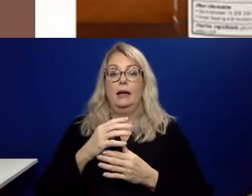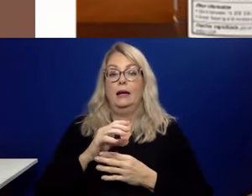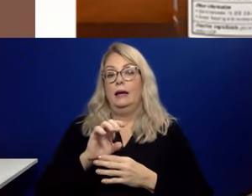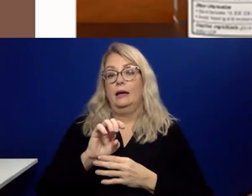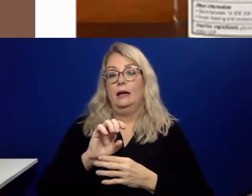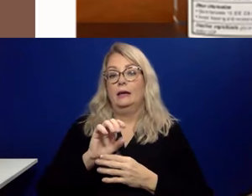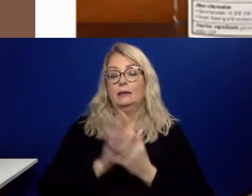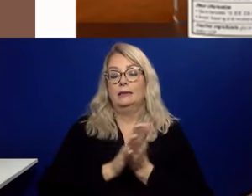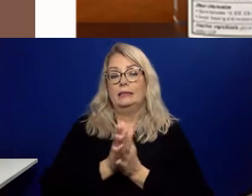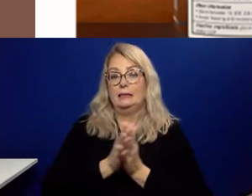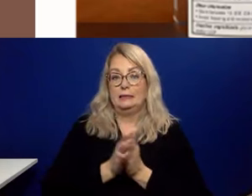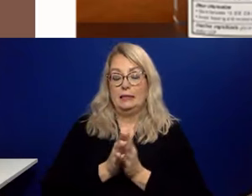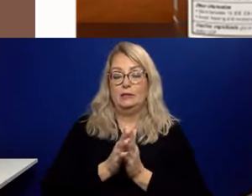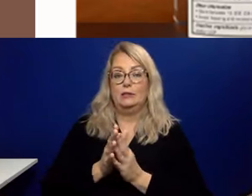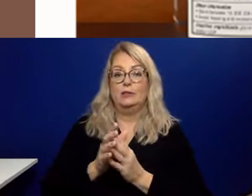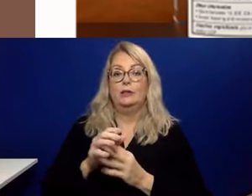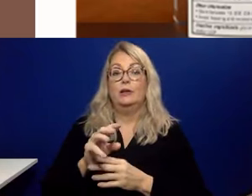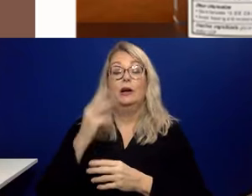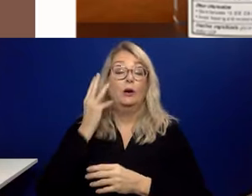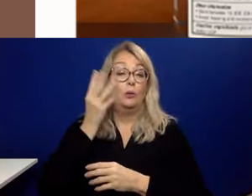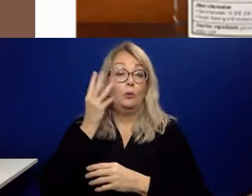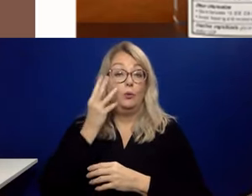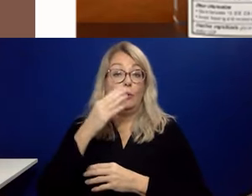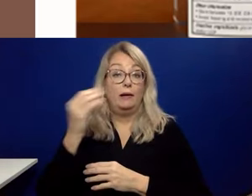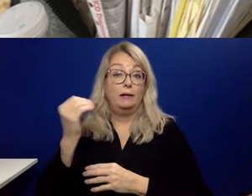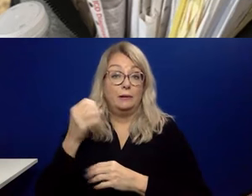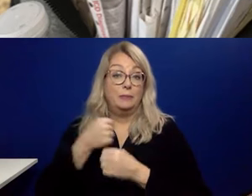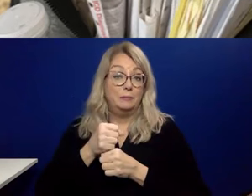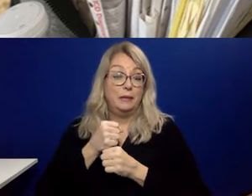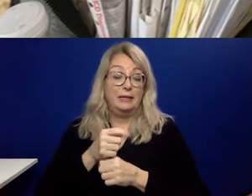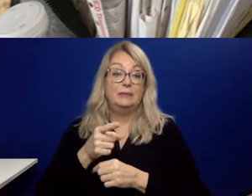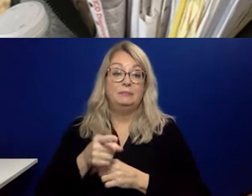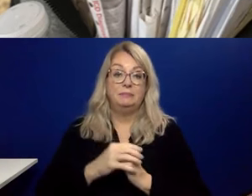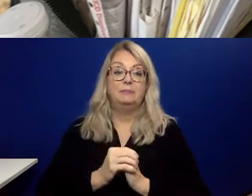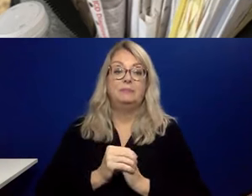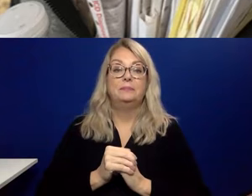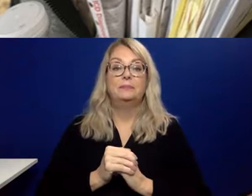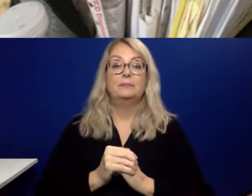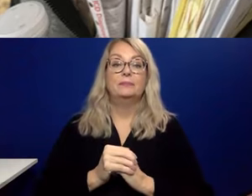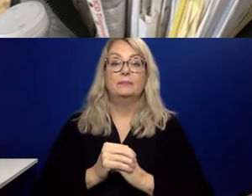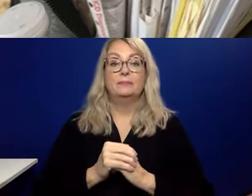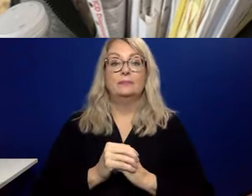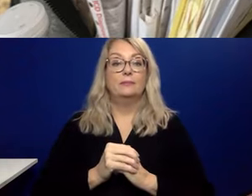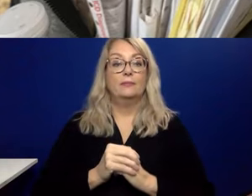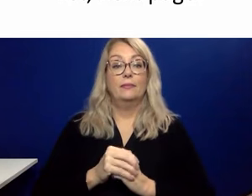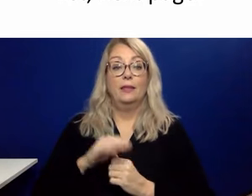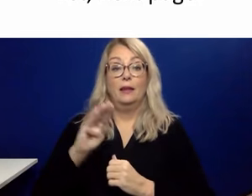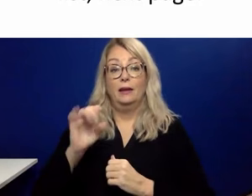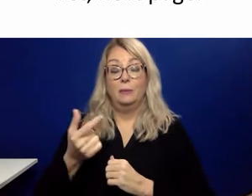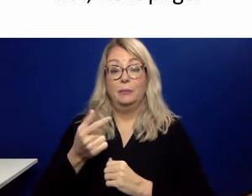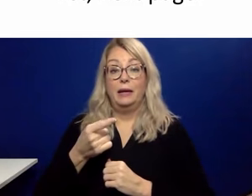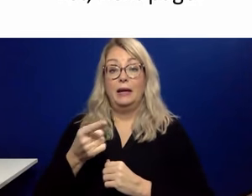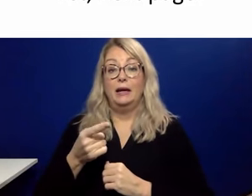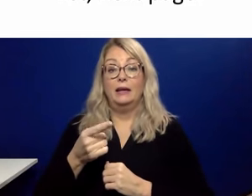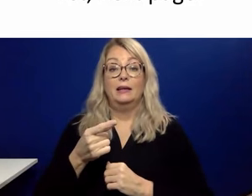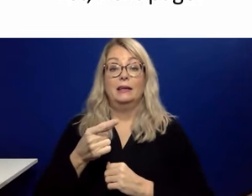company when they stopped distribution of wine. So they made hand sanitizer. Their bag might look like this, and your desk might